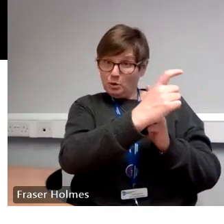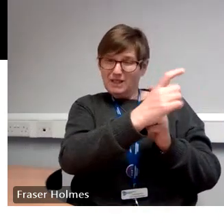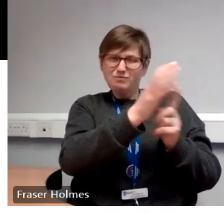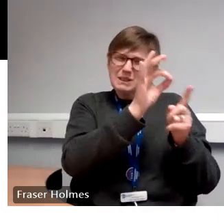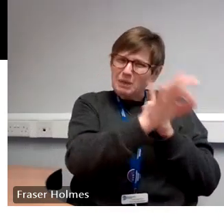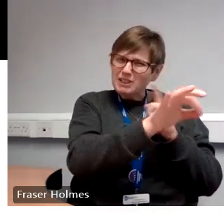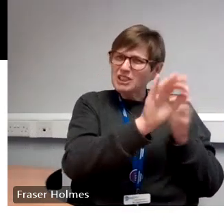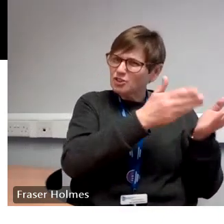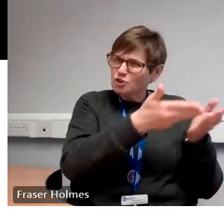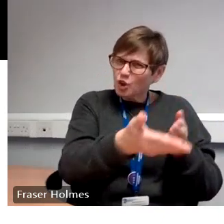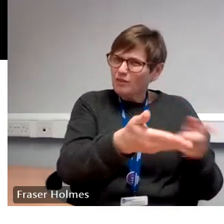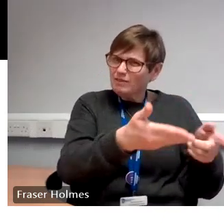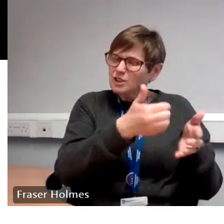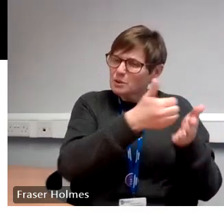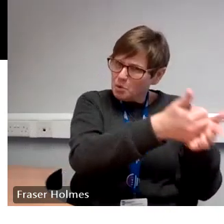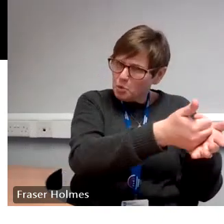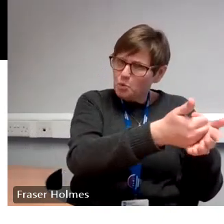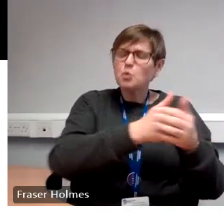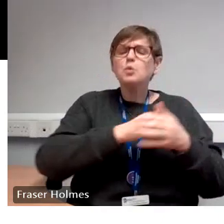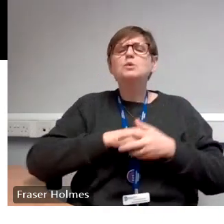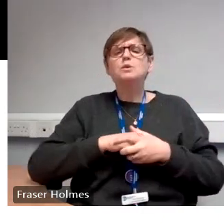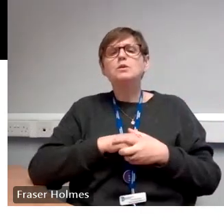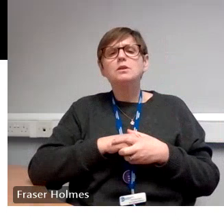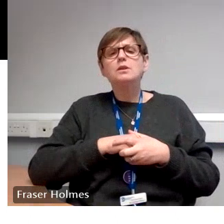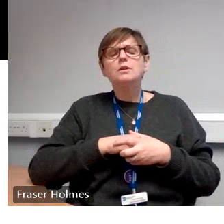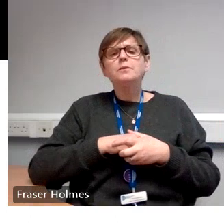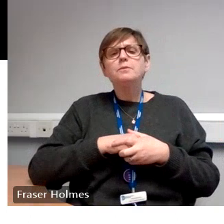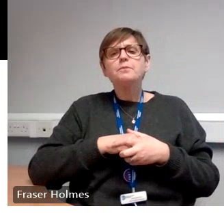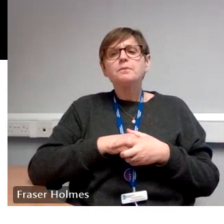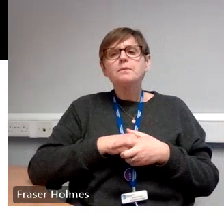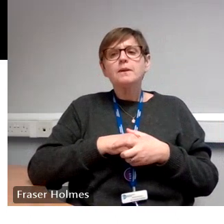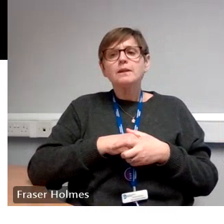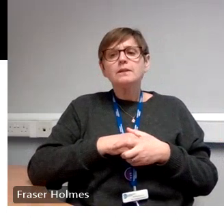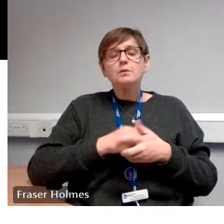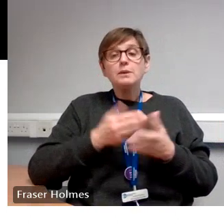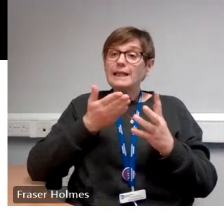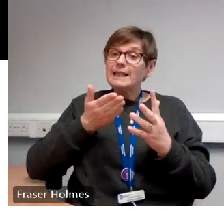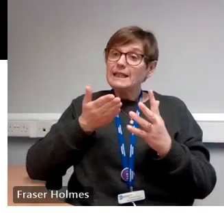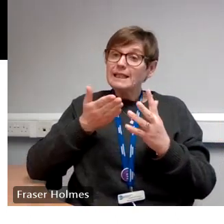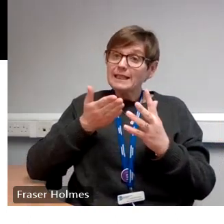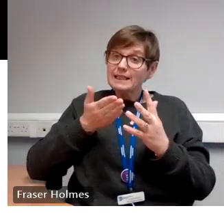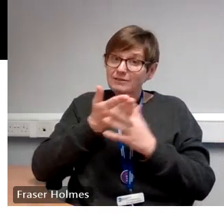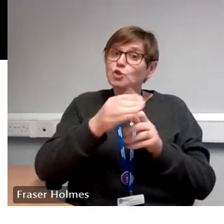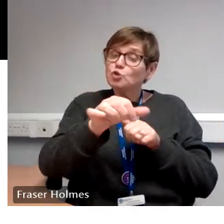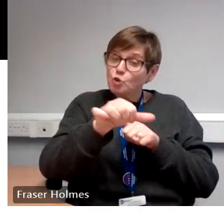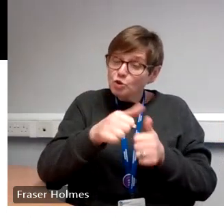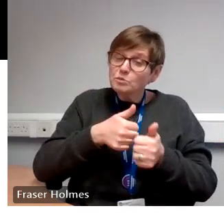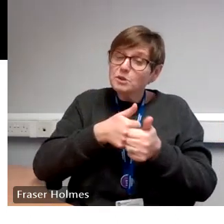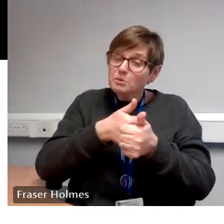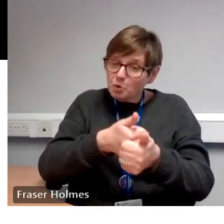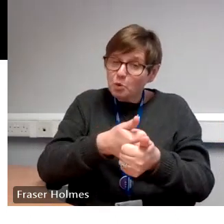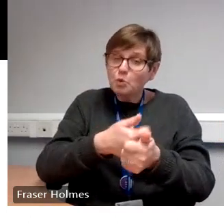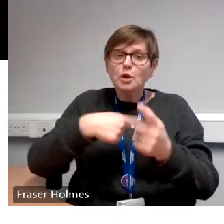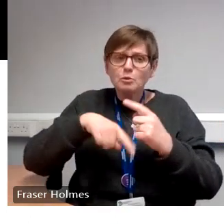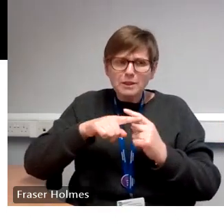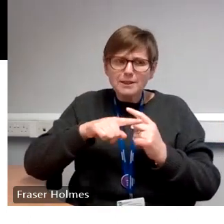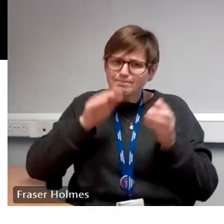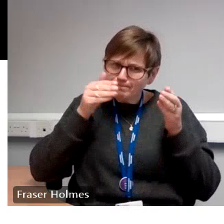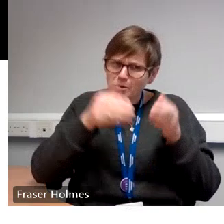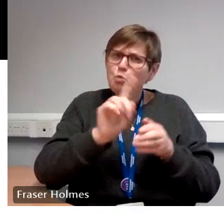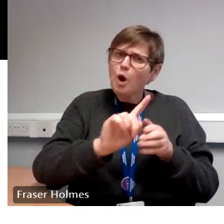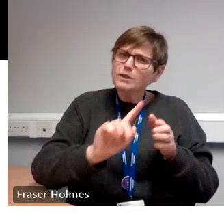specialist services. And what we do with those interventions, that short-term support, is we work on what matters to